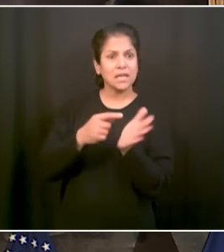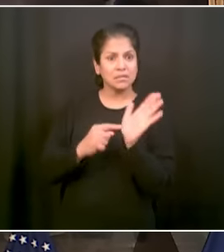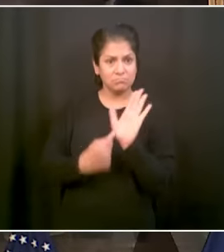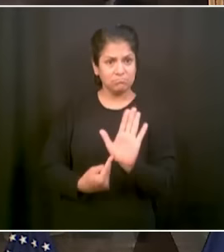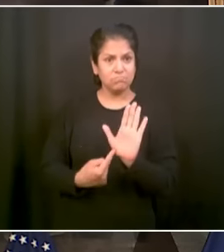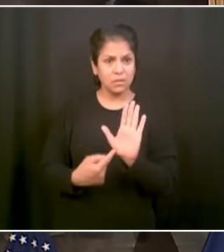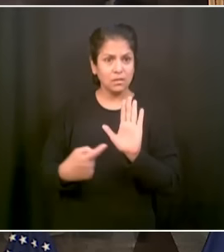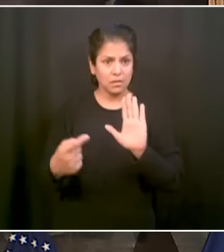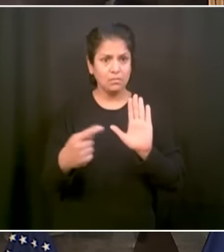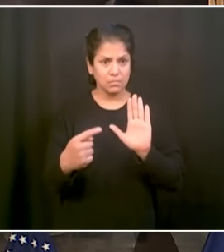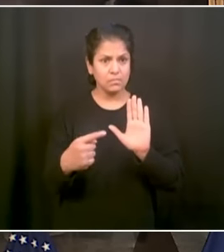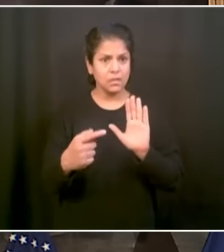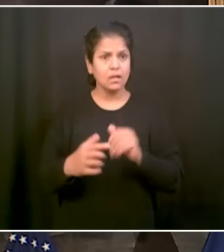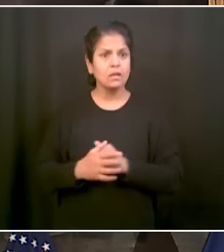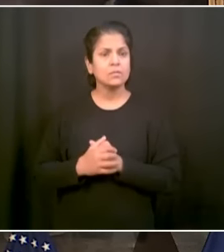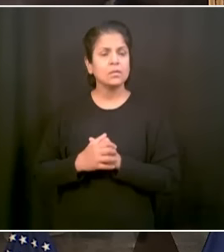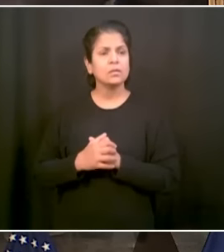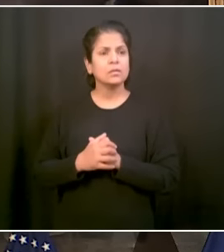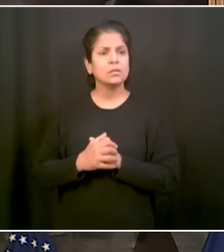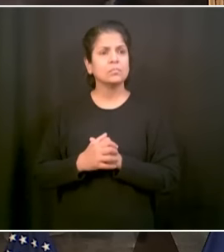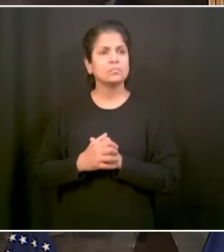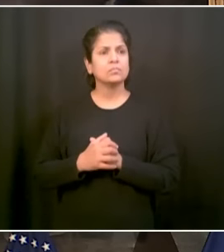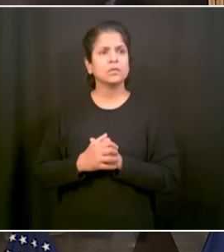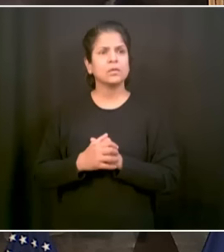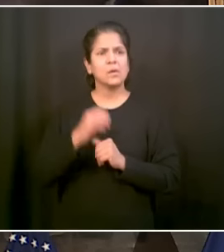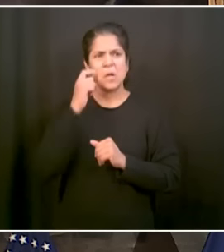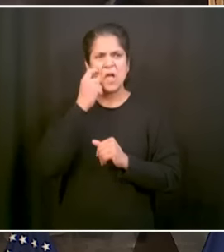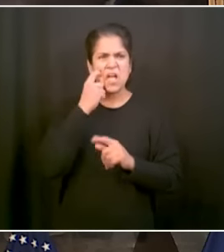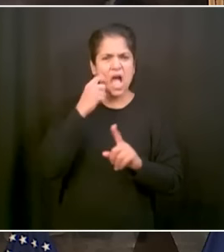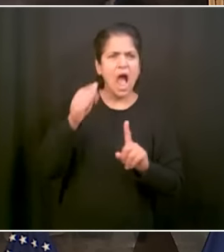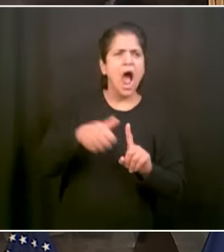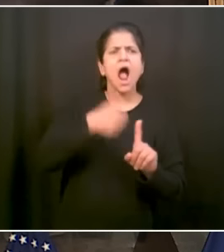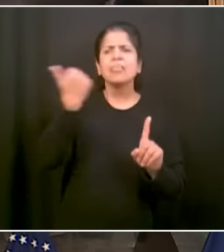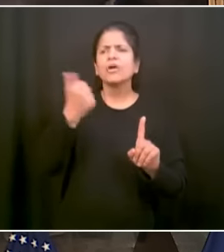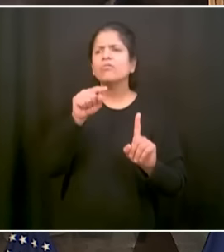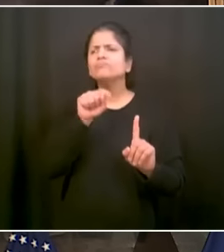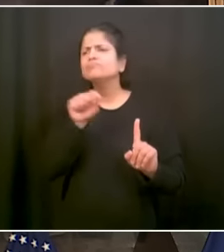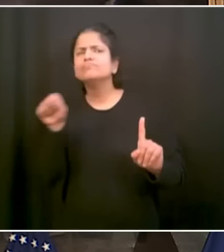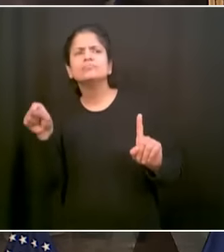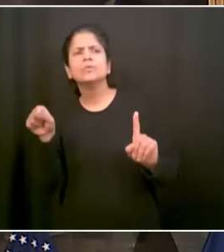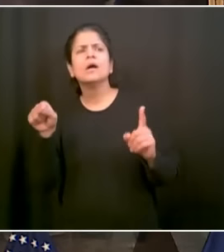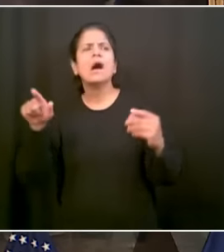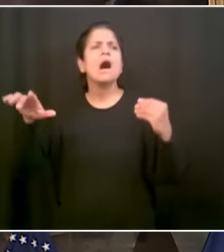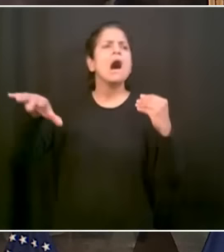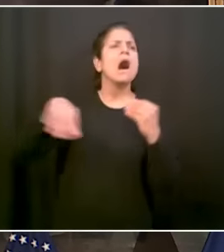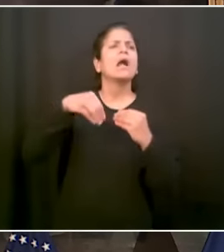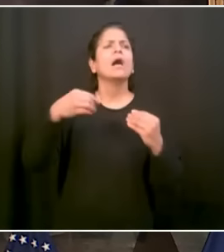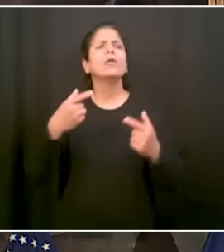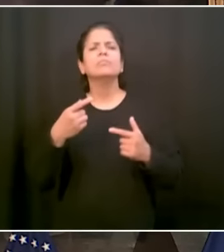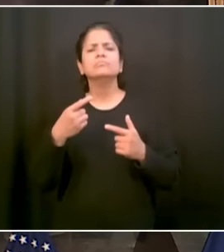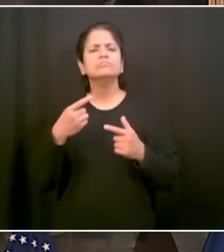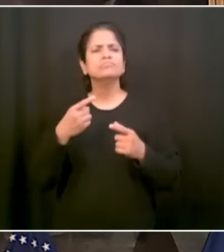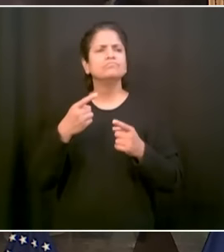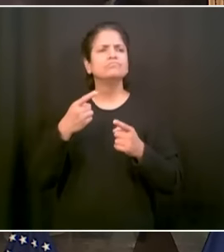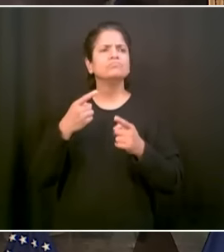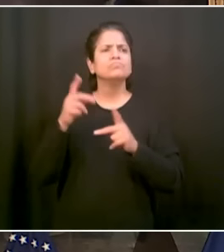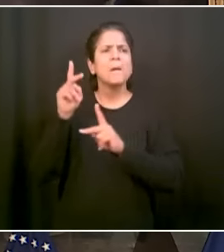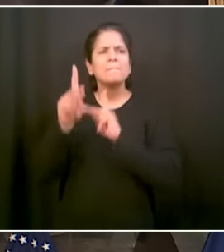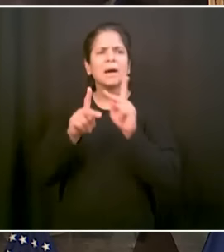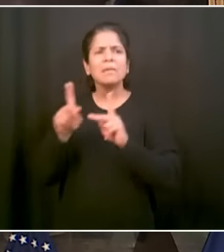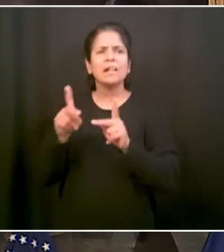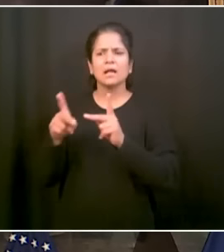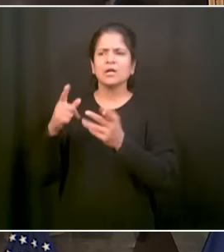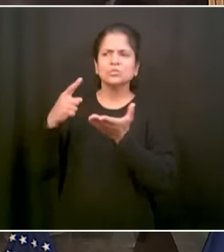over, that you would look to cut at this point? Any specific things, as opposed to just we're looking at every dollar? And going back to